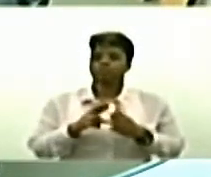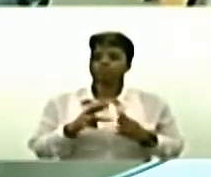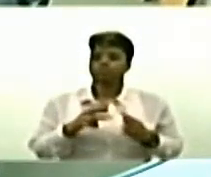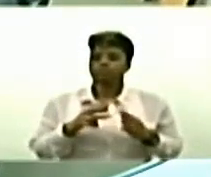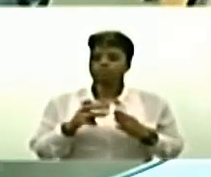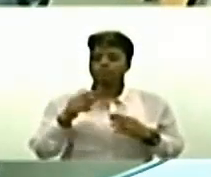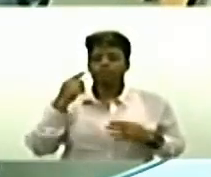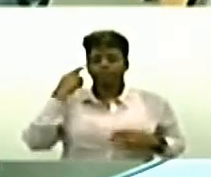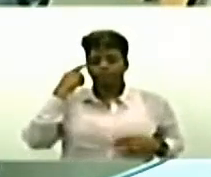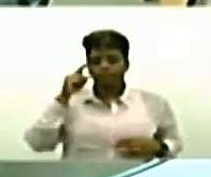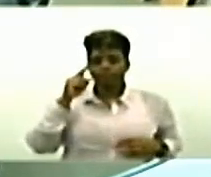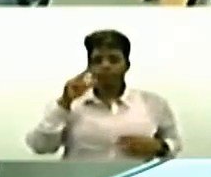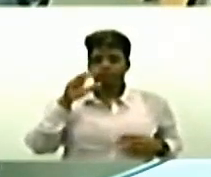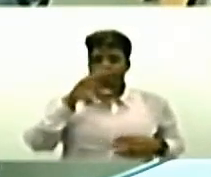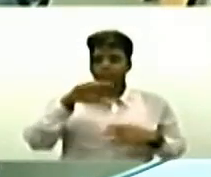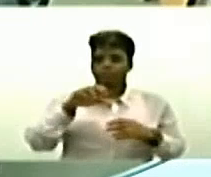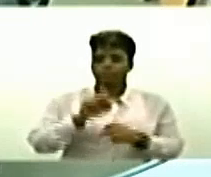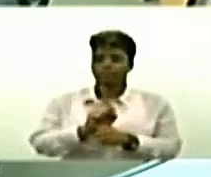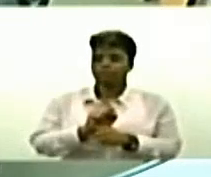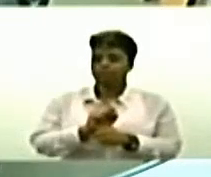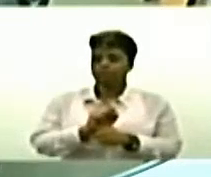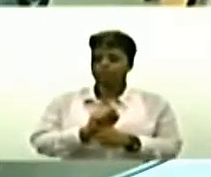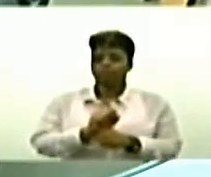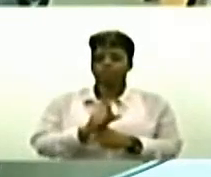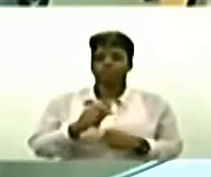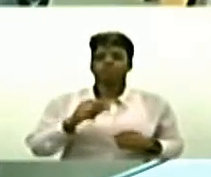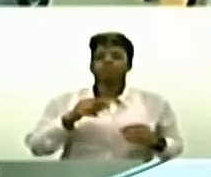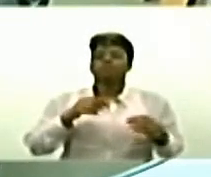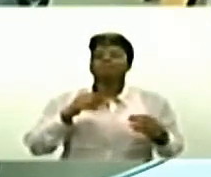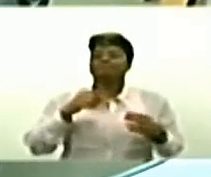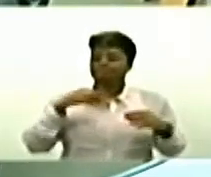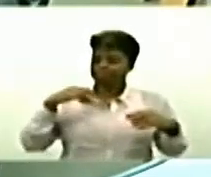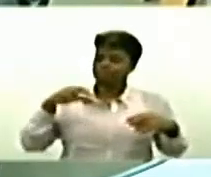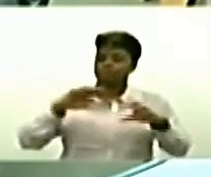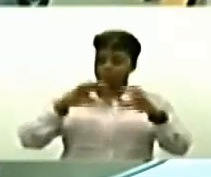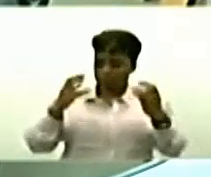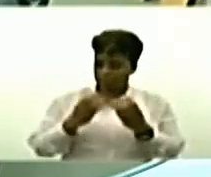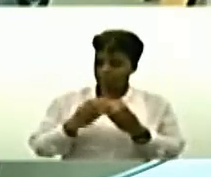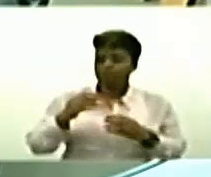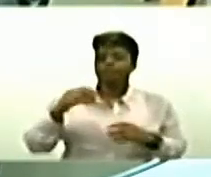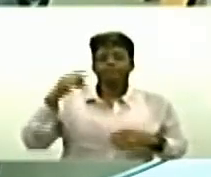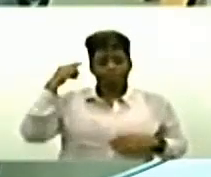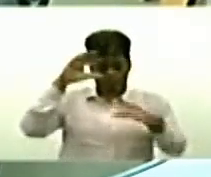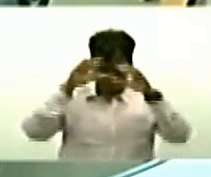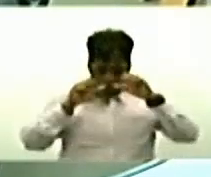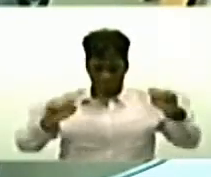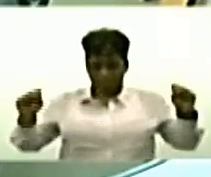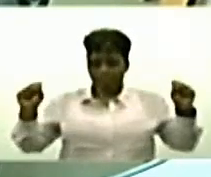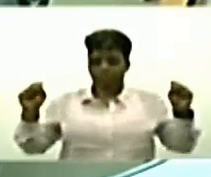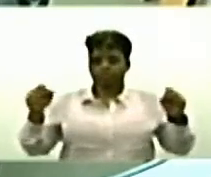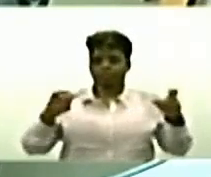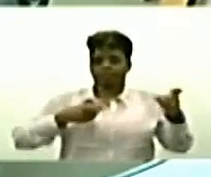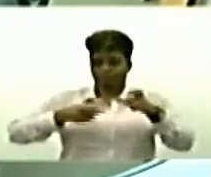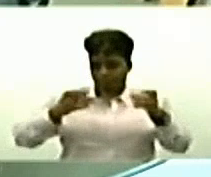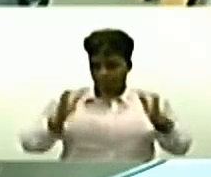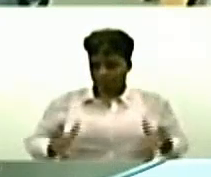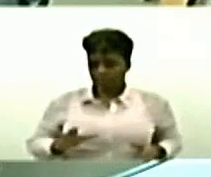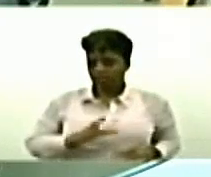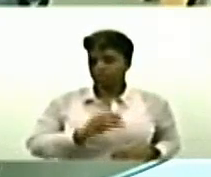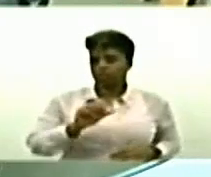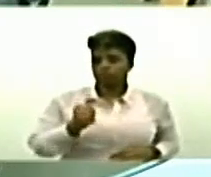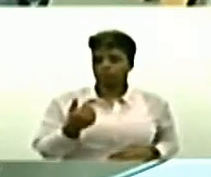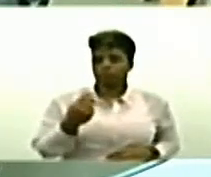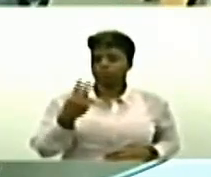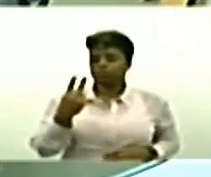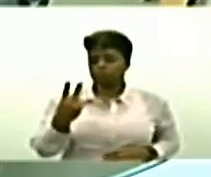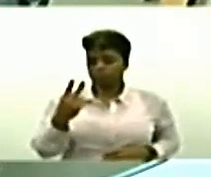the appointment of a committee to consist of the President as chairman and two other senators to be known as a Committee